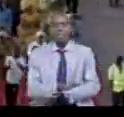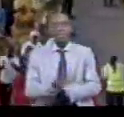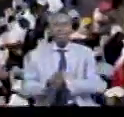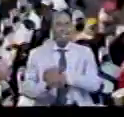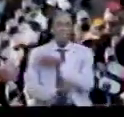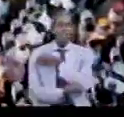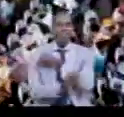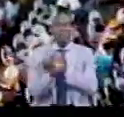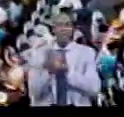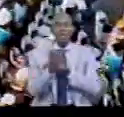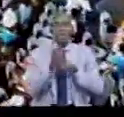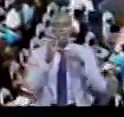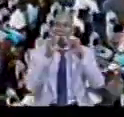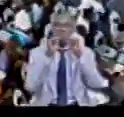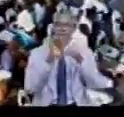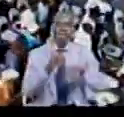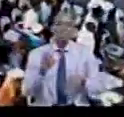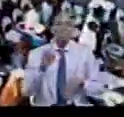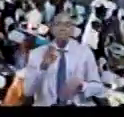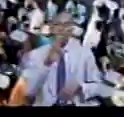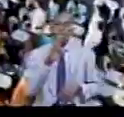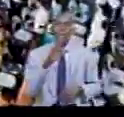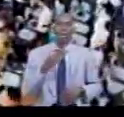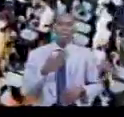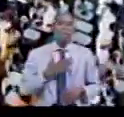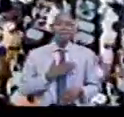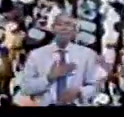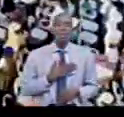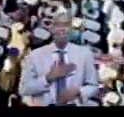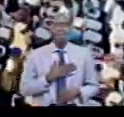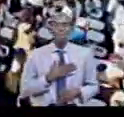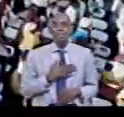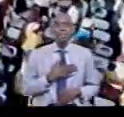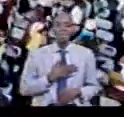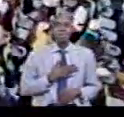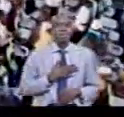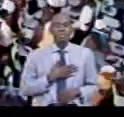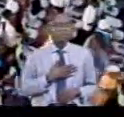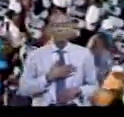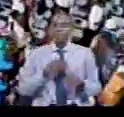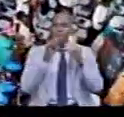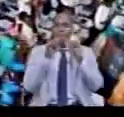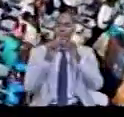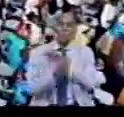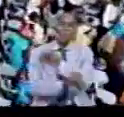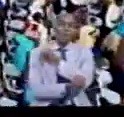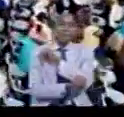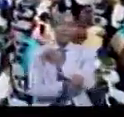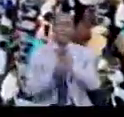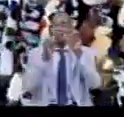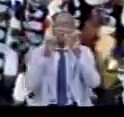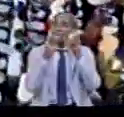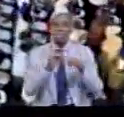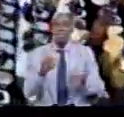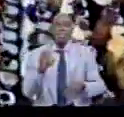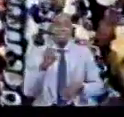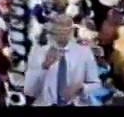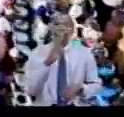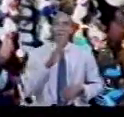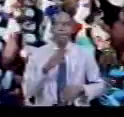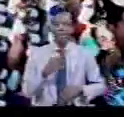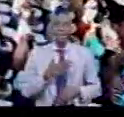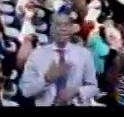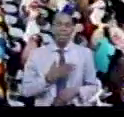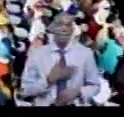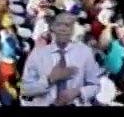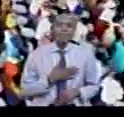evening. Abraham's blessings are mine. Blessings are mine. Abraham's blessings are